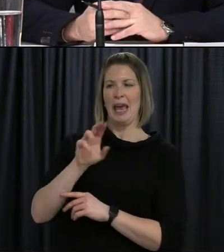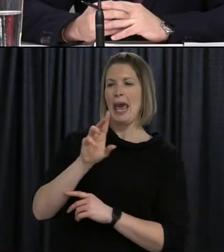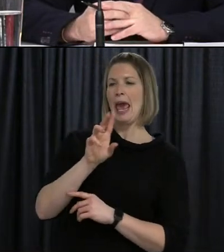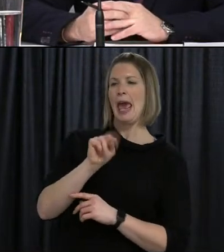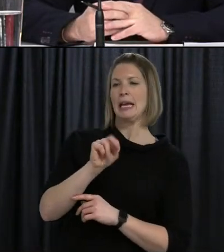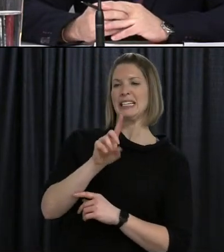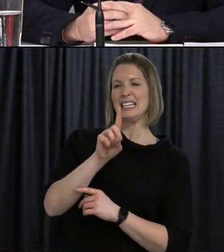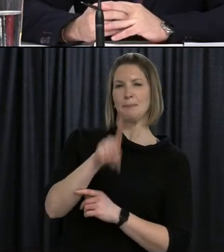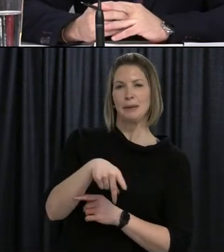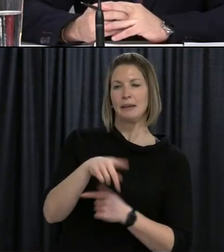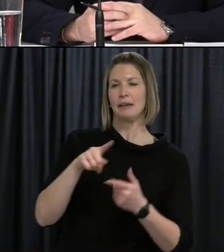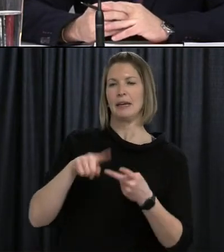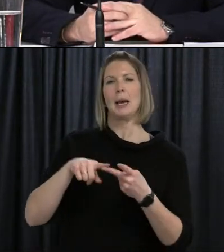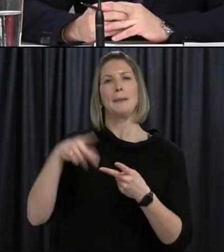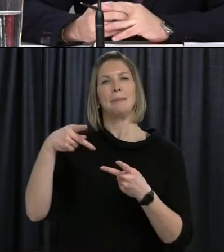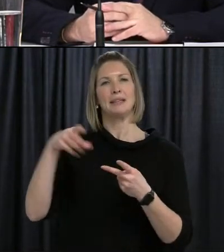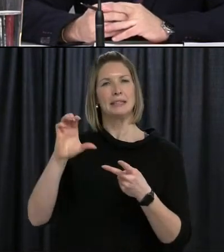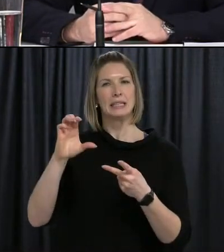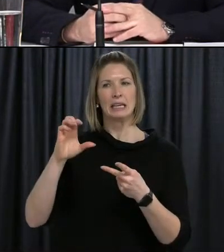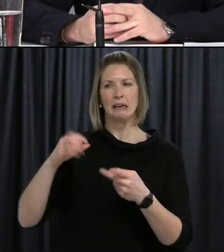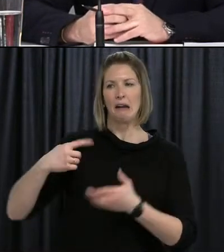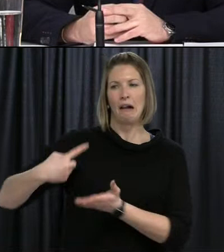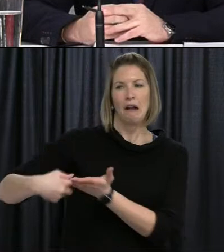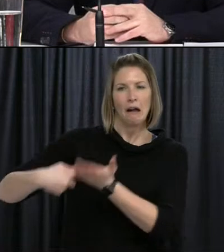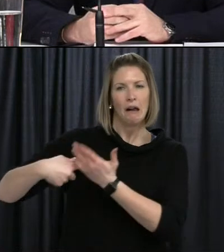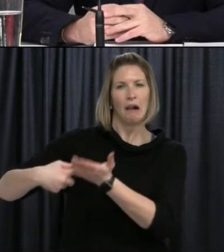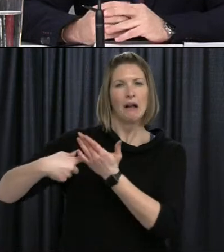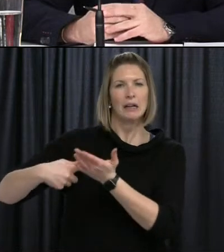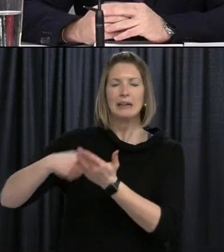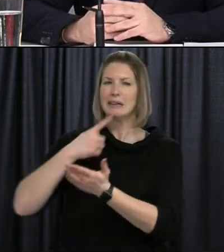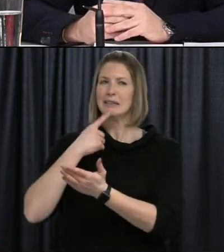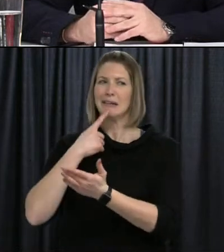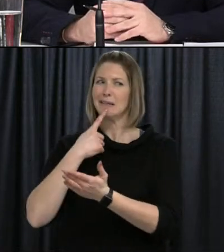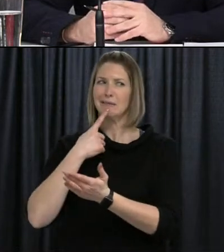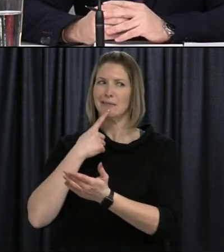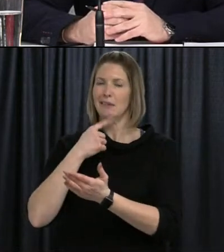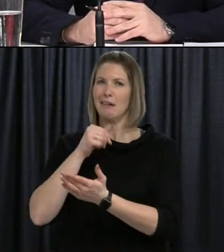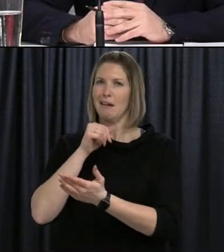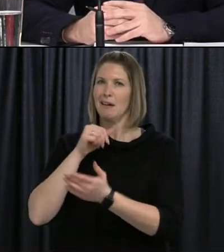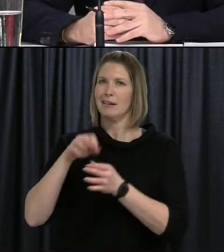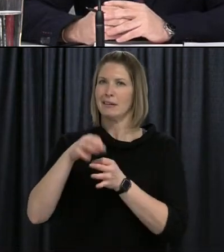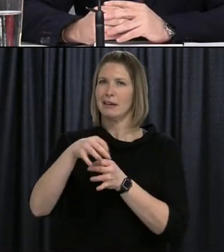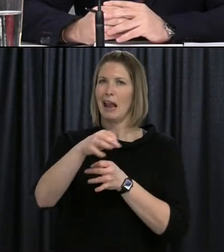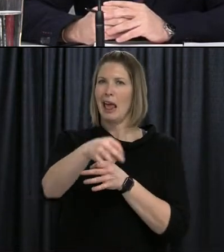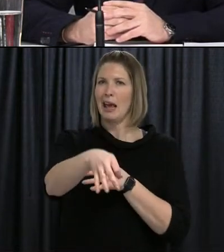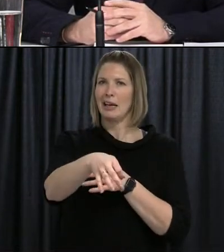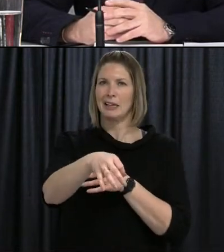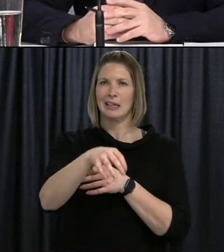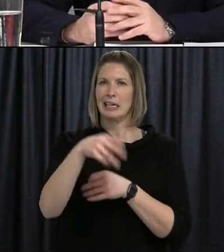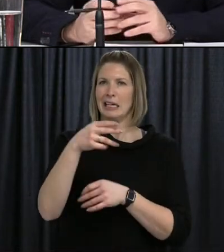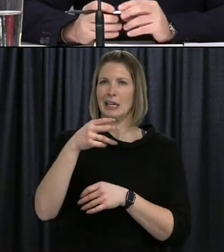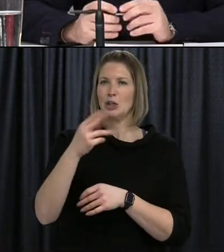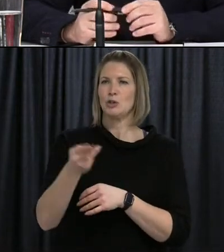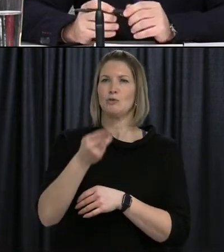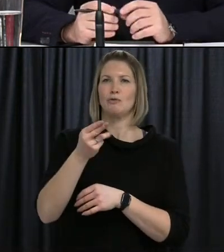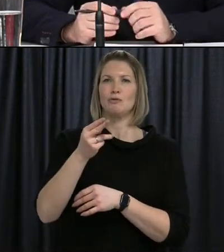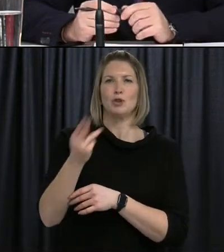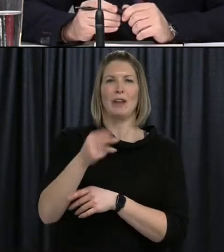of the worst track records when it comes to vaccinations and it's putting vulnerable people at risk and delaying an economic recovery?